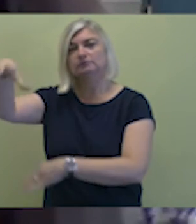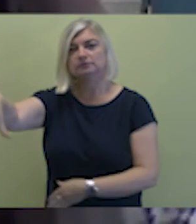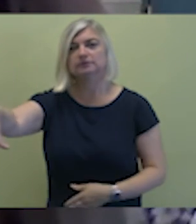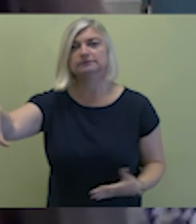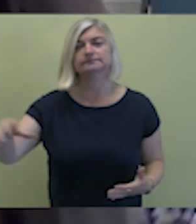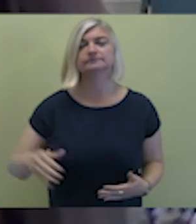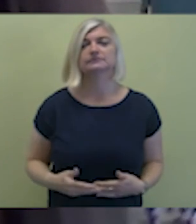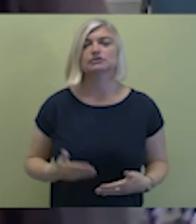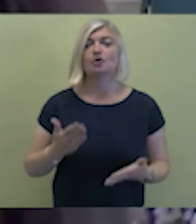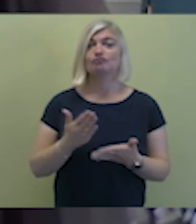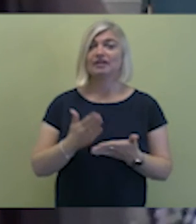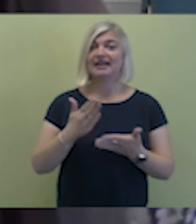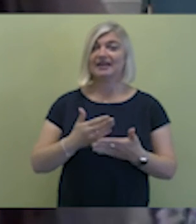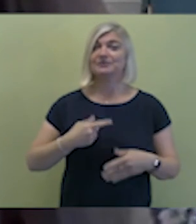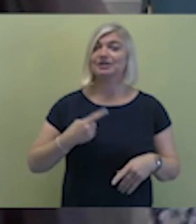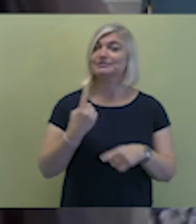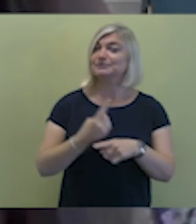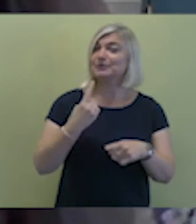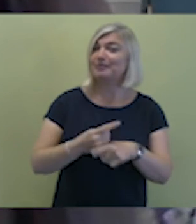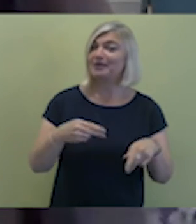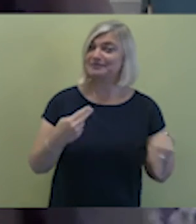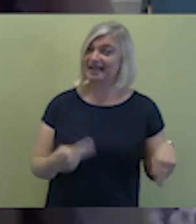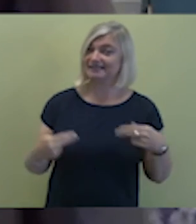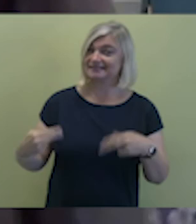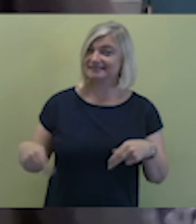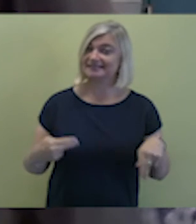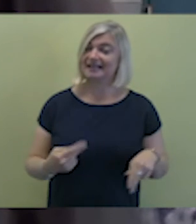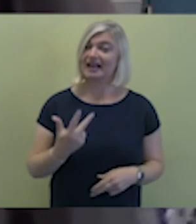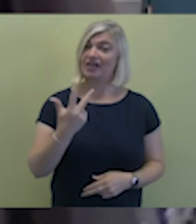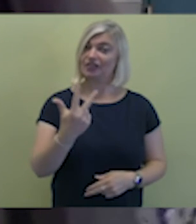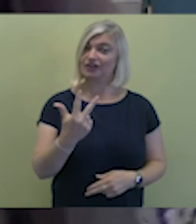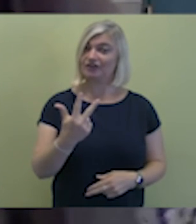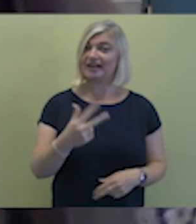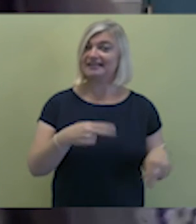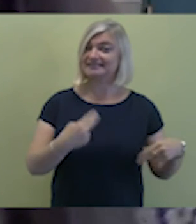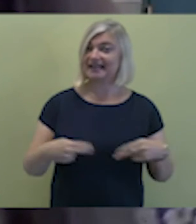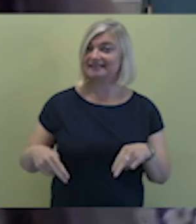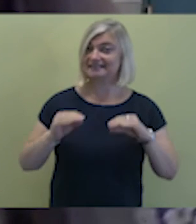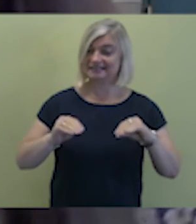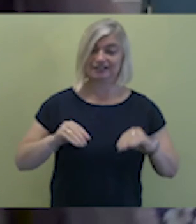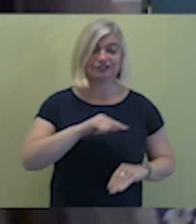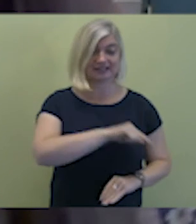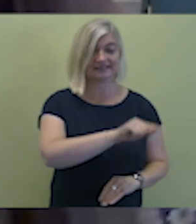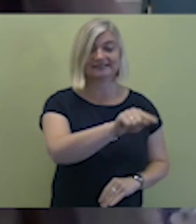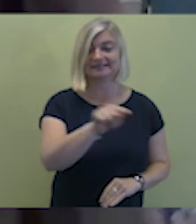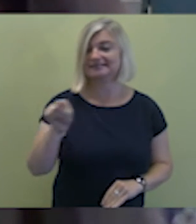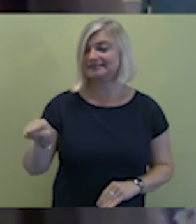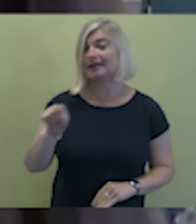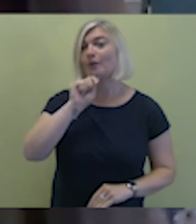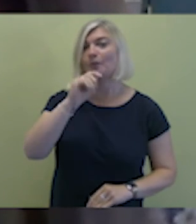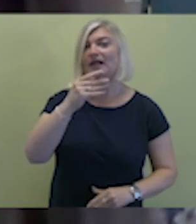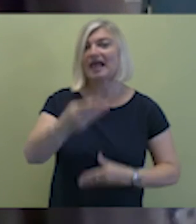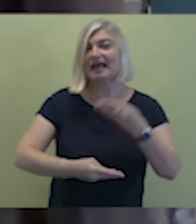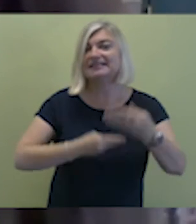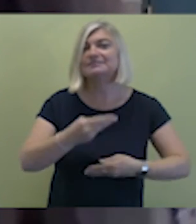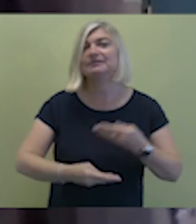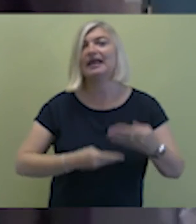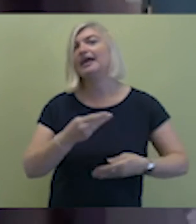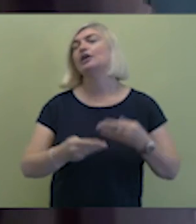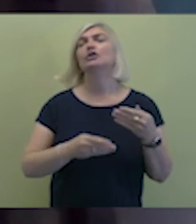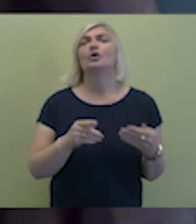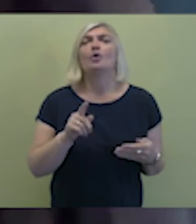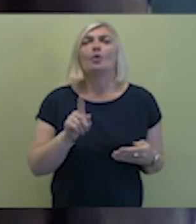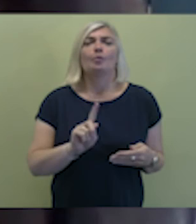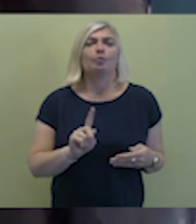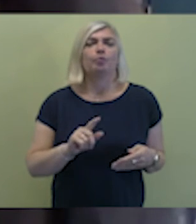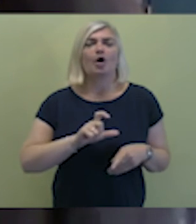session today is all about dance, so Faye, Michelle and Julie here will all let you know about the different courses that we have to offer, what